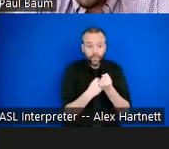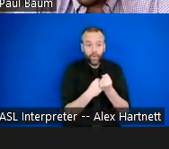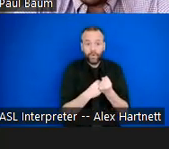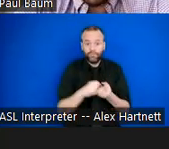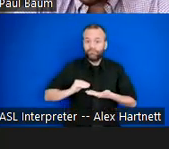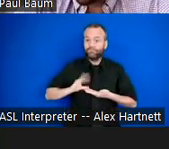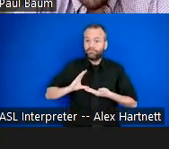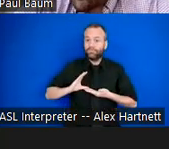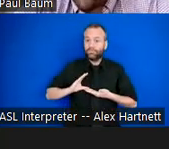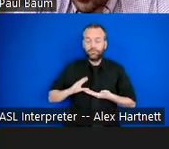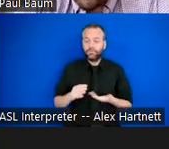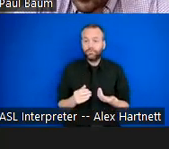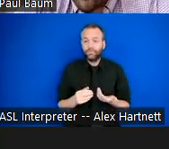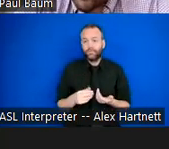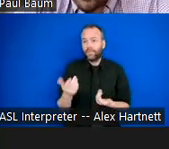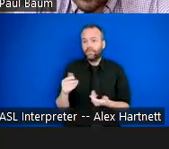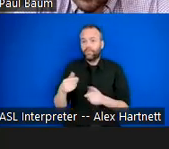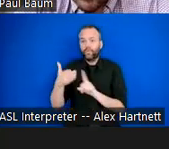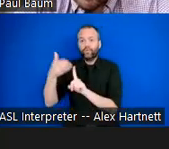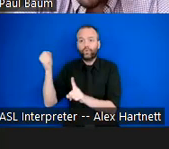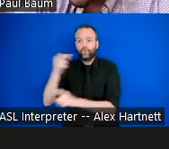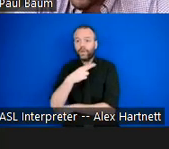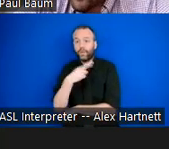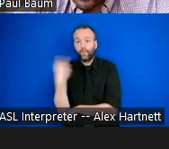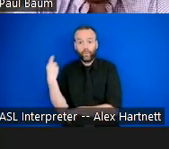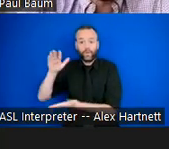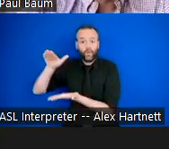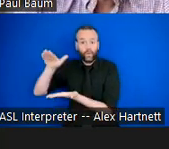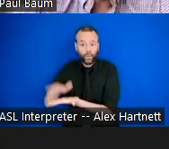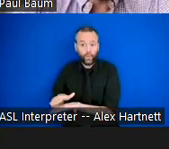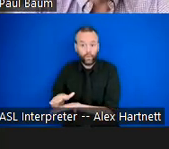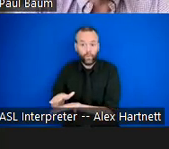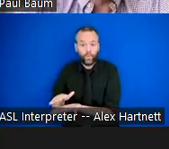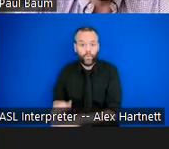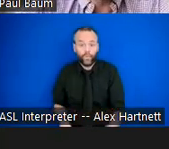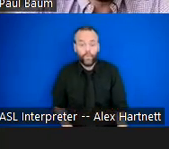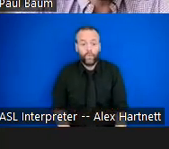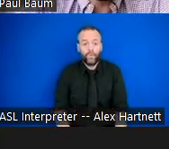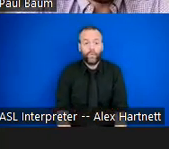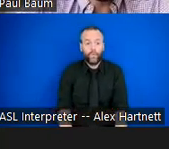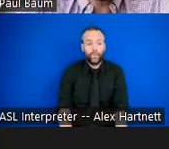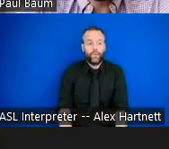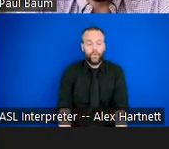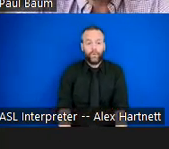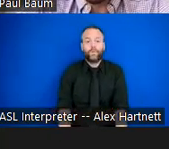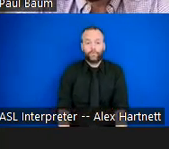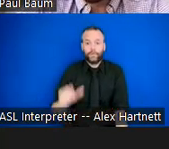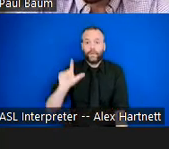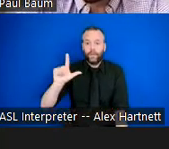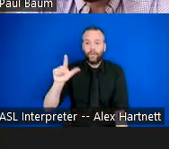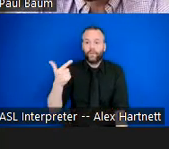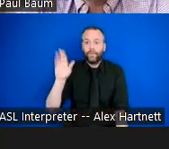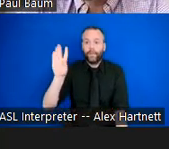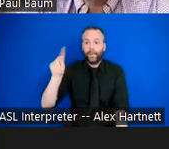have time. I cannot go over that in an hour presentation. It would take weeks. LGBTQ youth who felt high